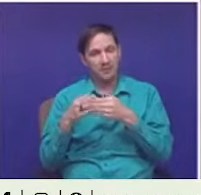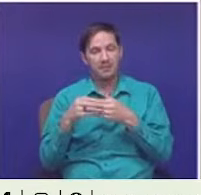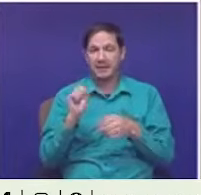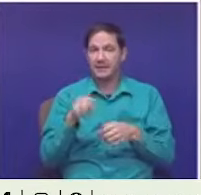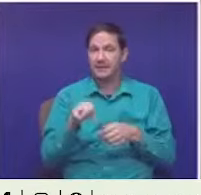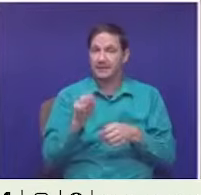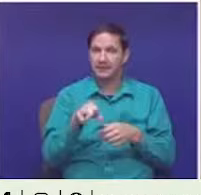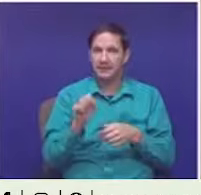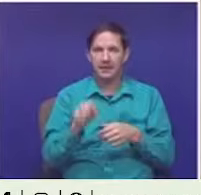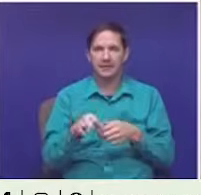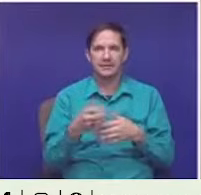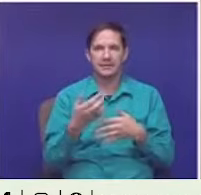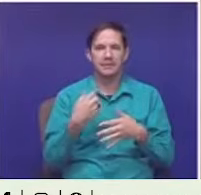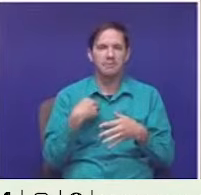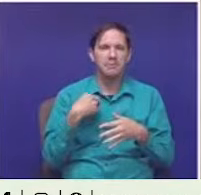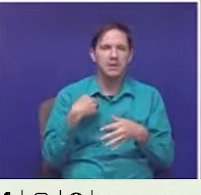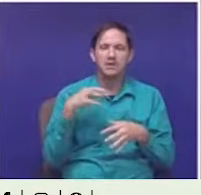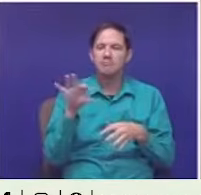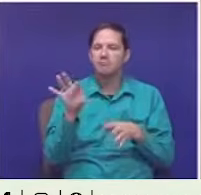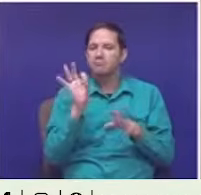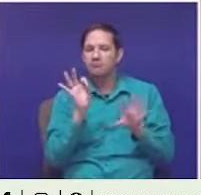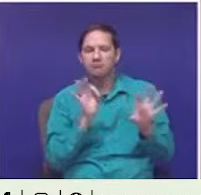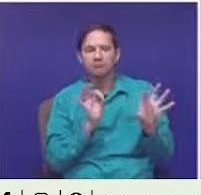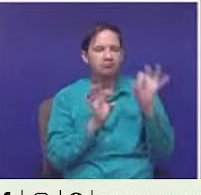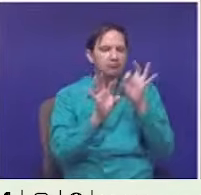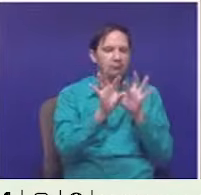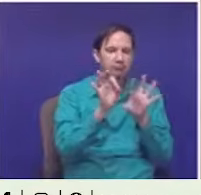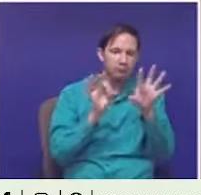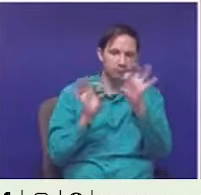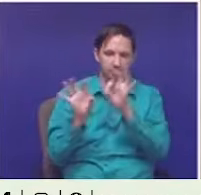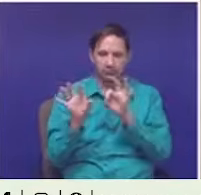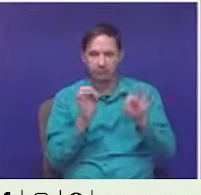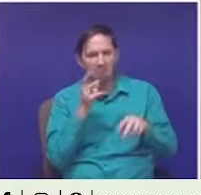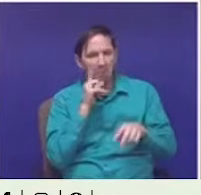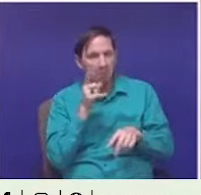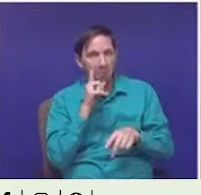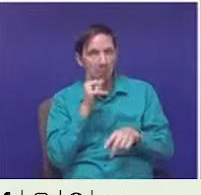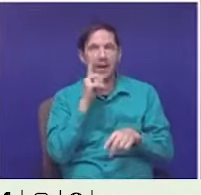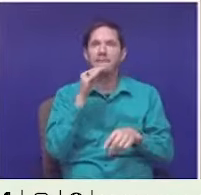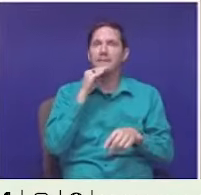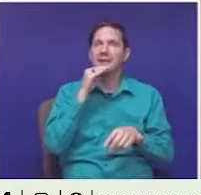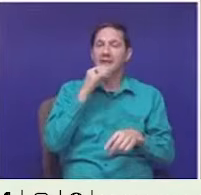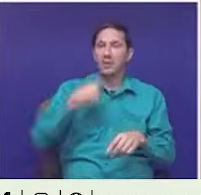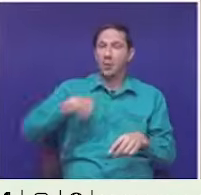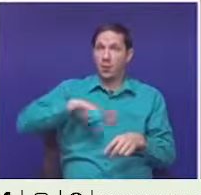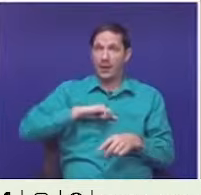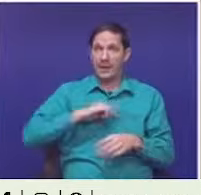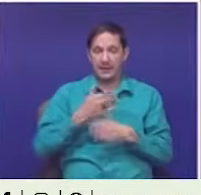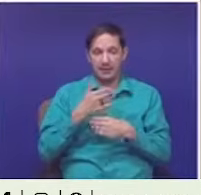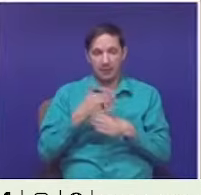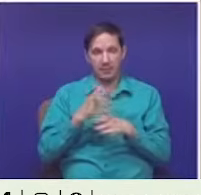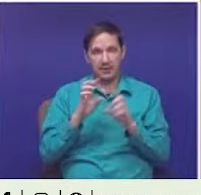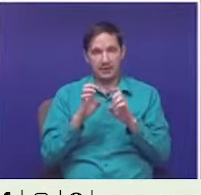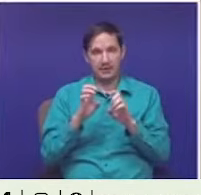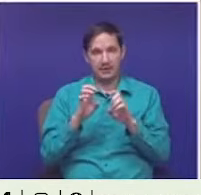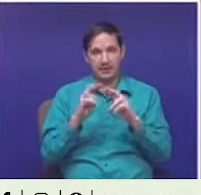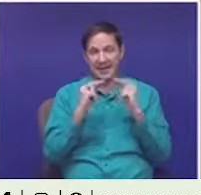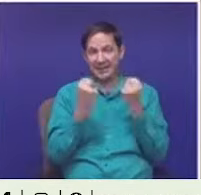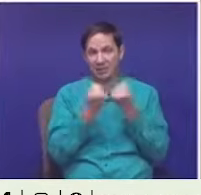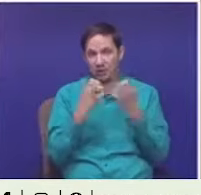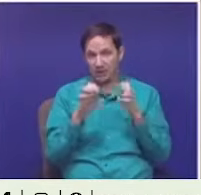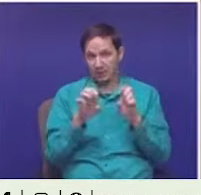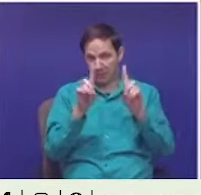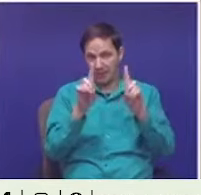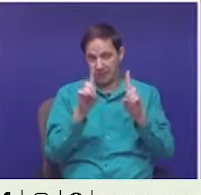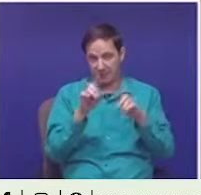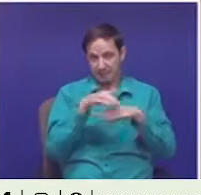the sampling that I'm referring to is the work that we would do as a Department of Education at a national level,